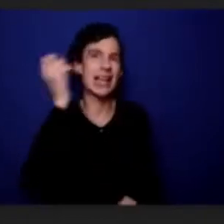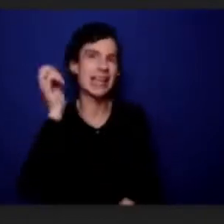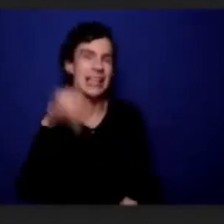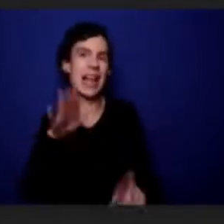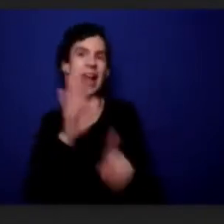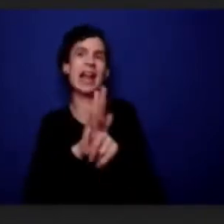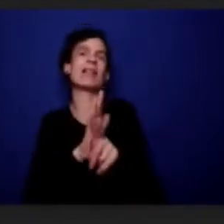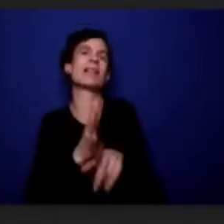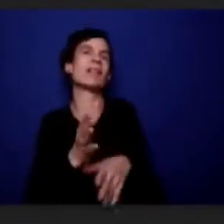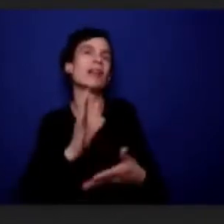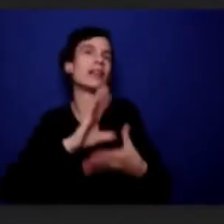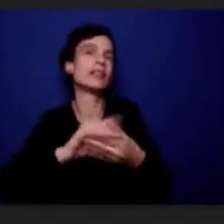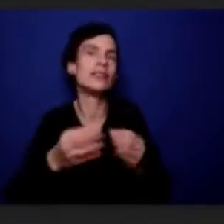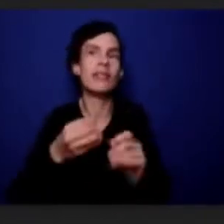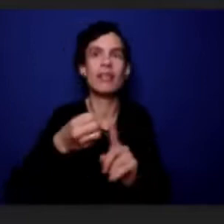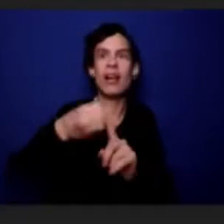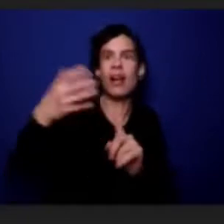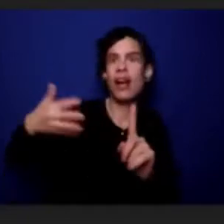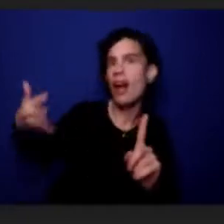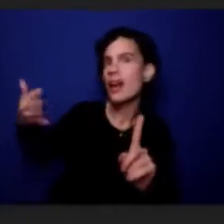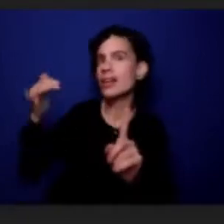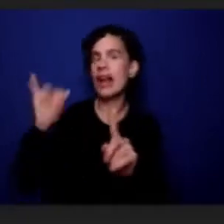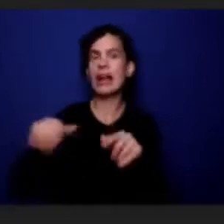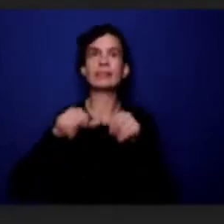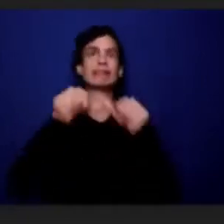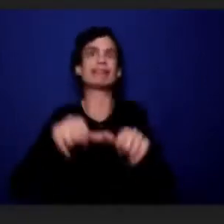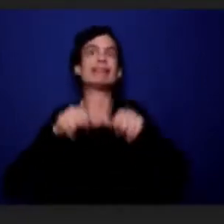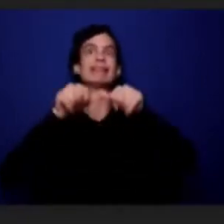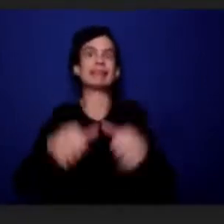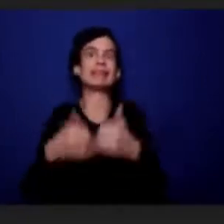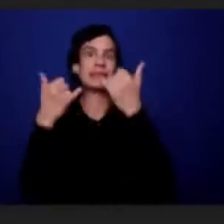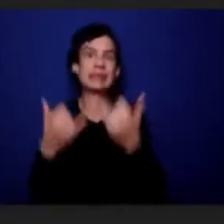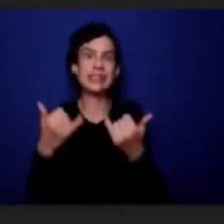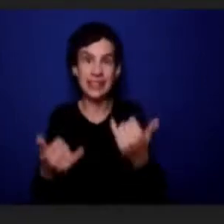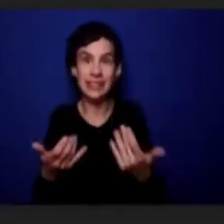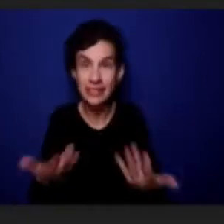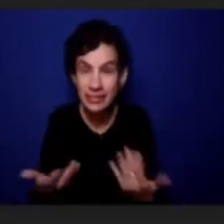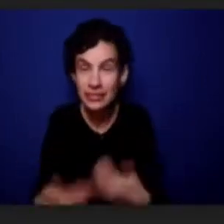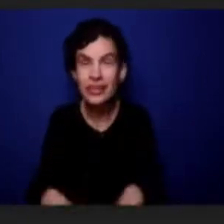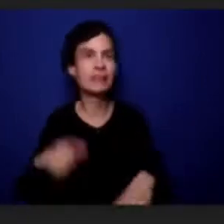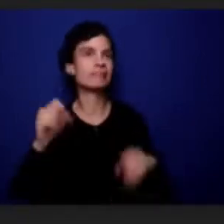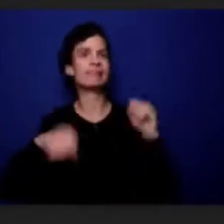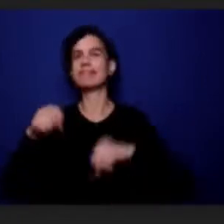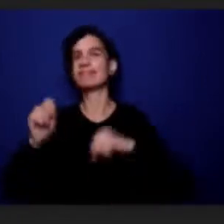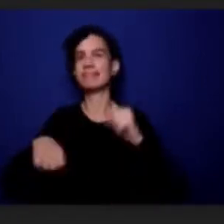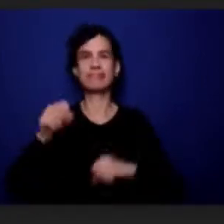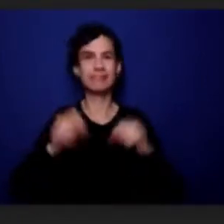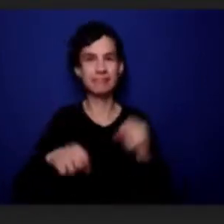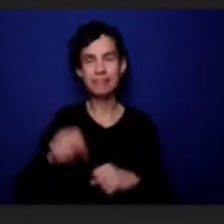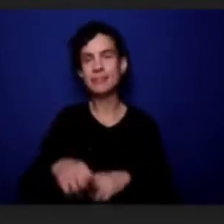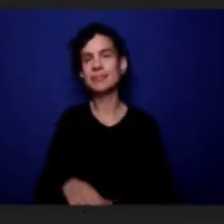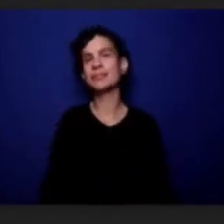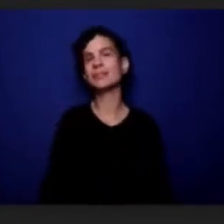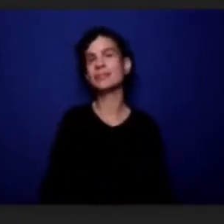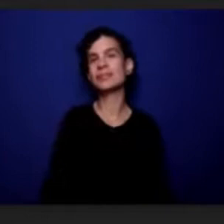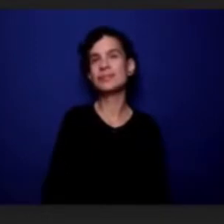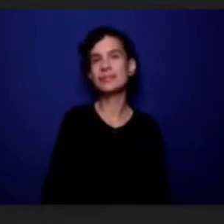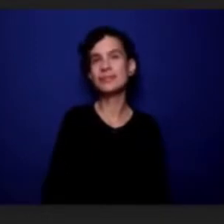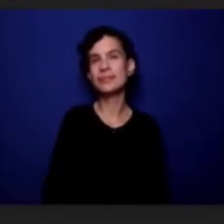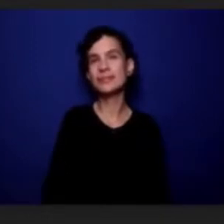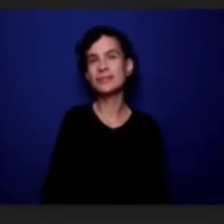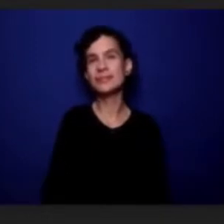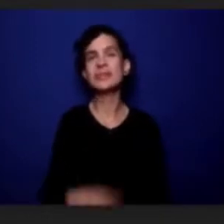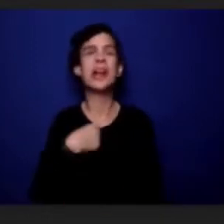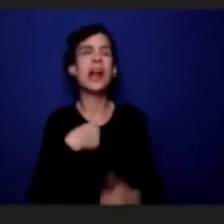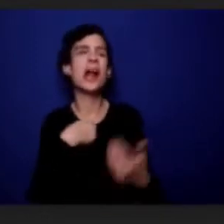beautiful young woman being raped, and then that turns her ugly. That's its own narrative also that